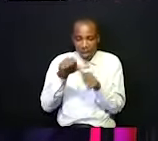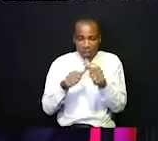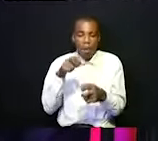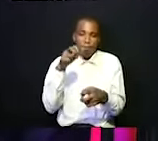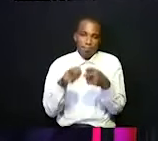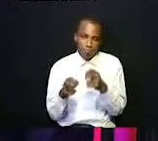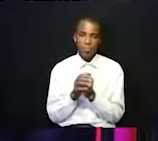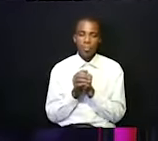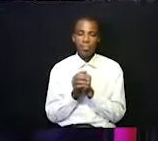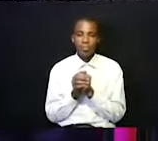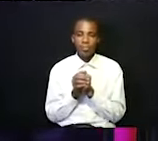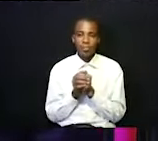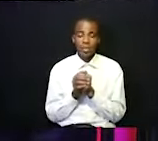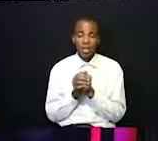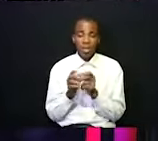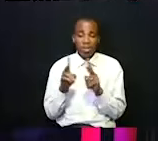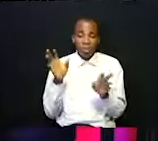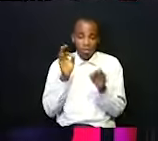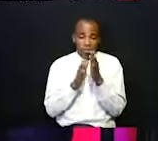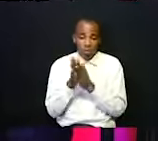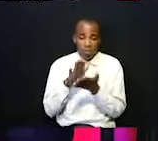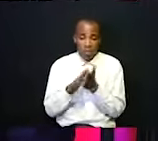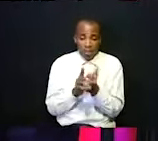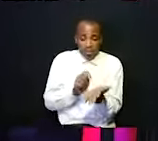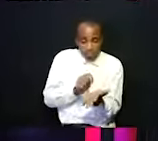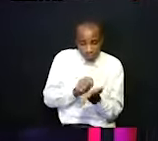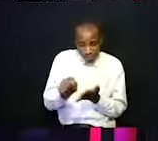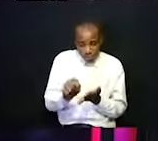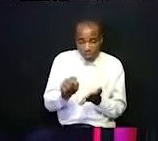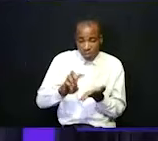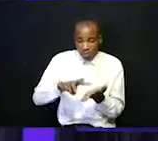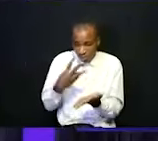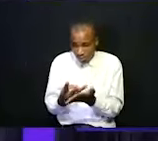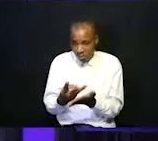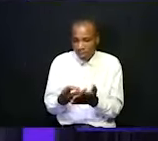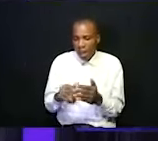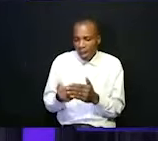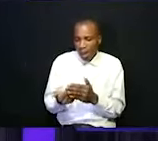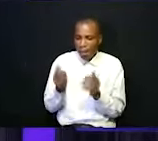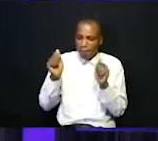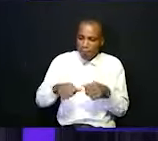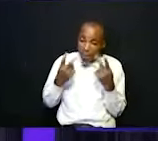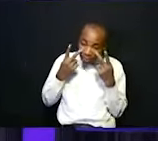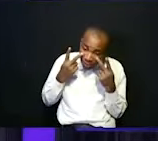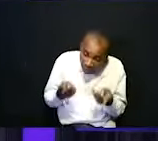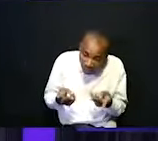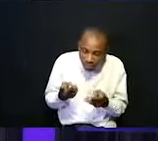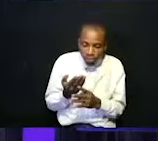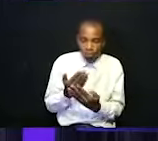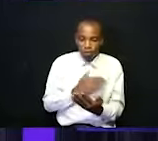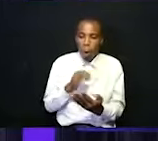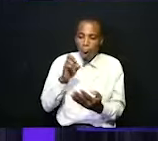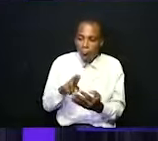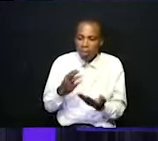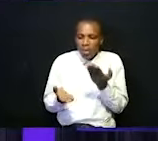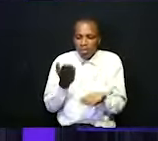be a true witness, you must have seen an event, you should be able to know it, and above all, you